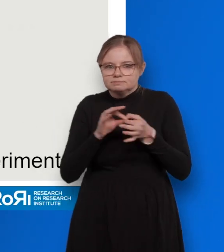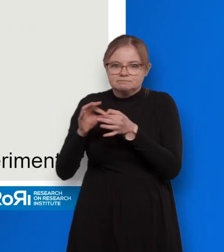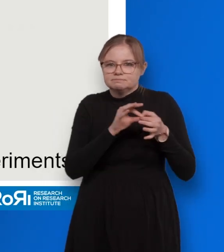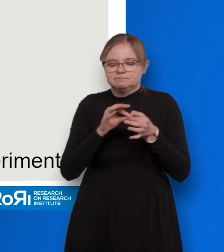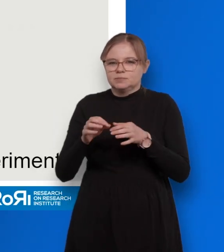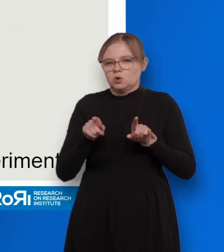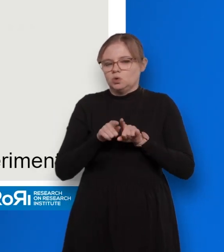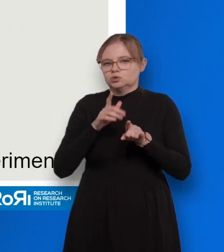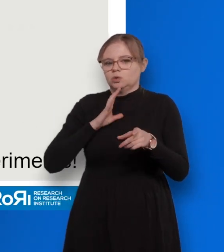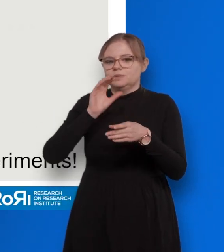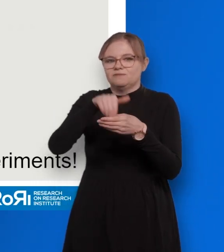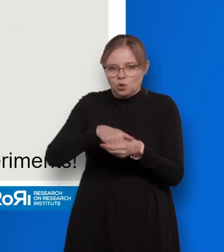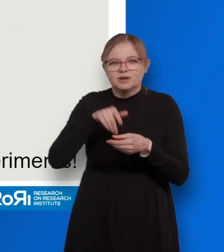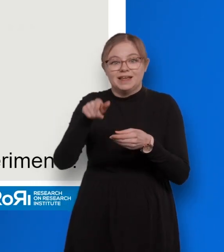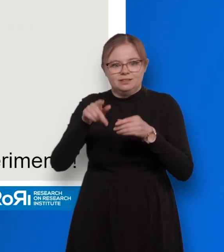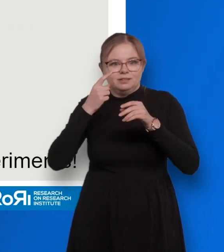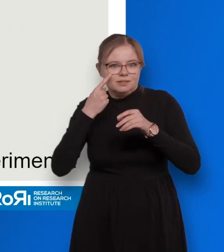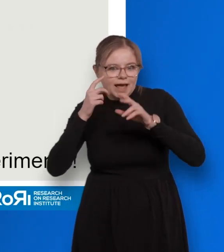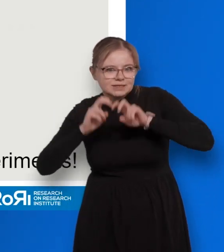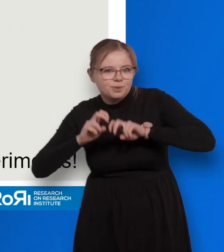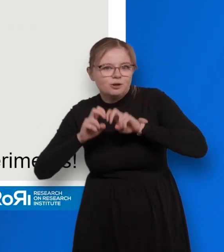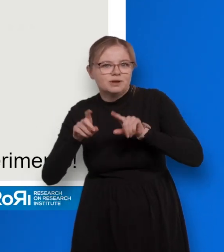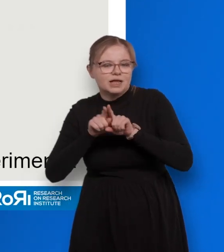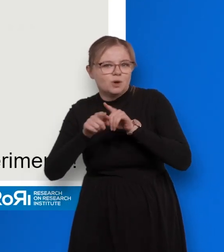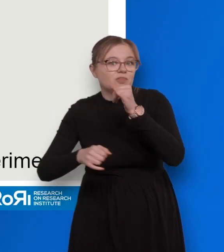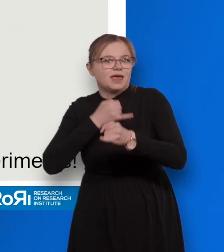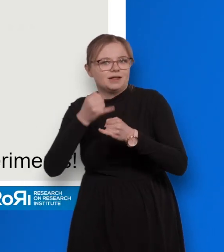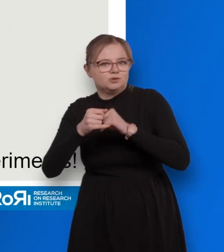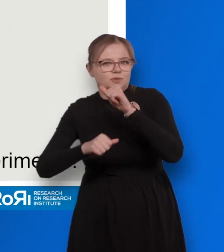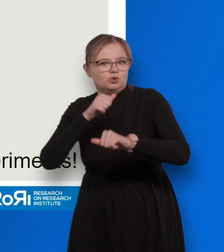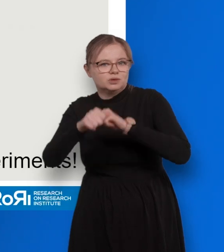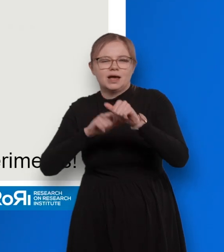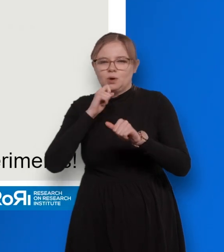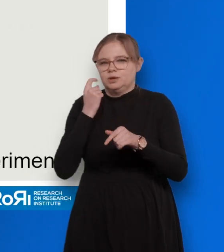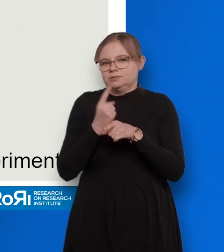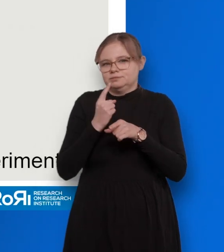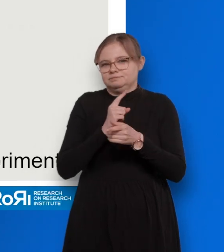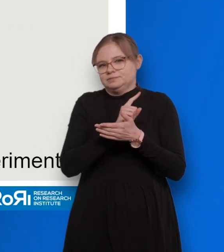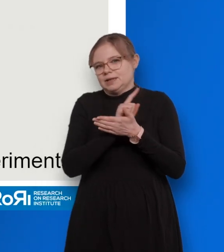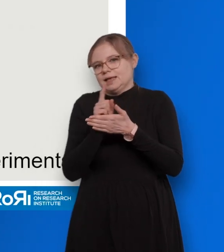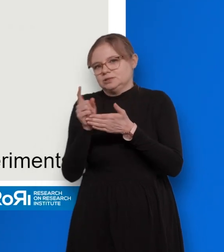and be involved in the actual experiments in the funding system. And I'll talk